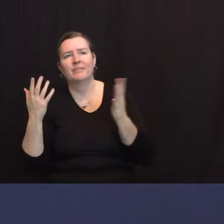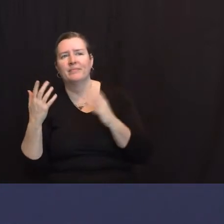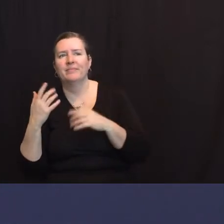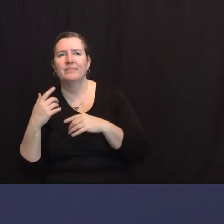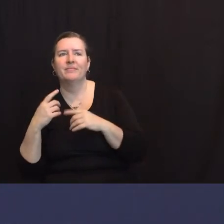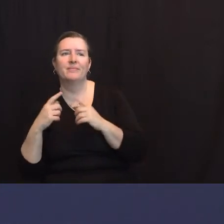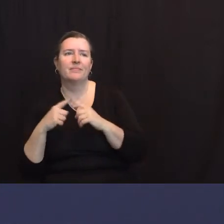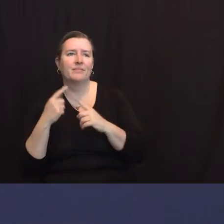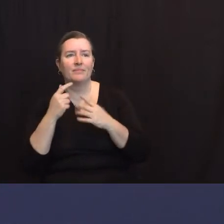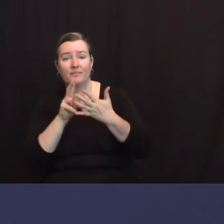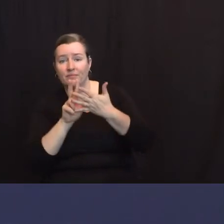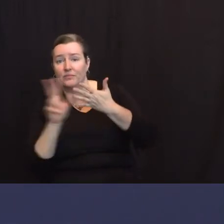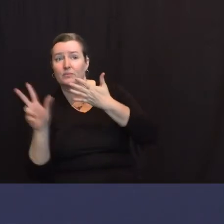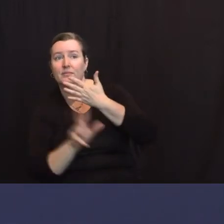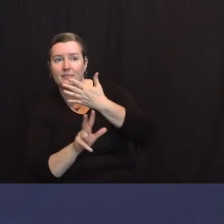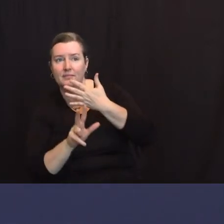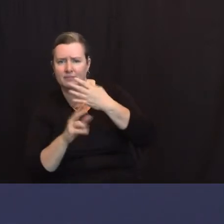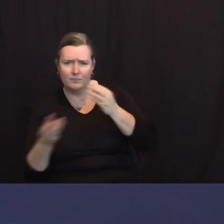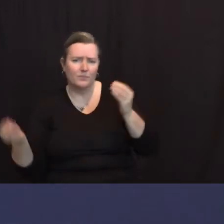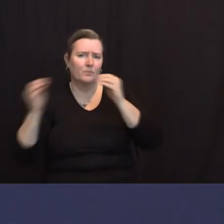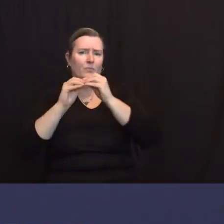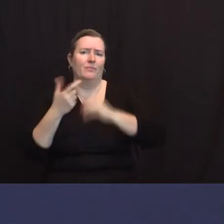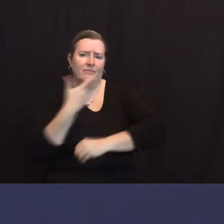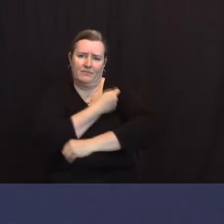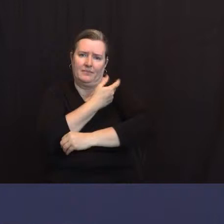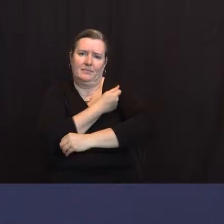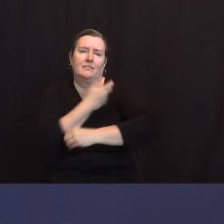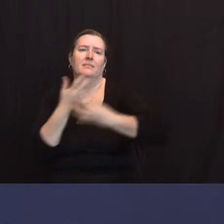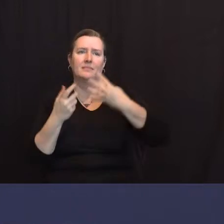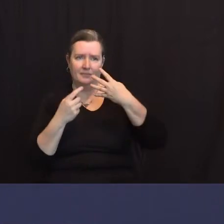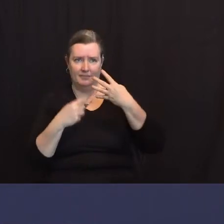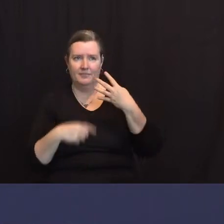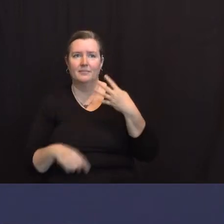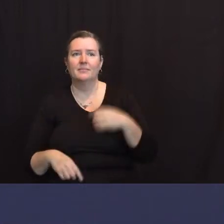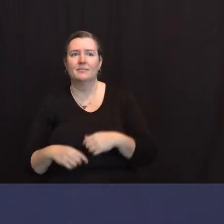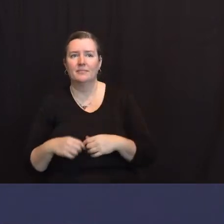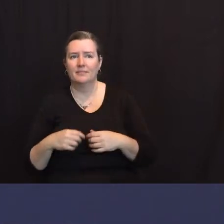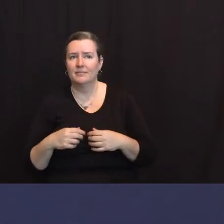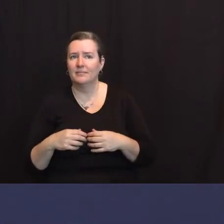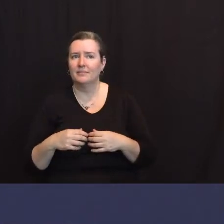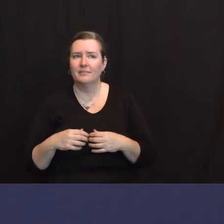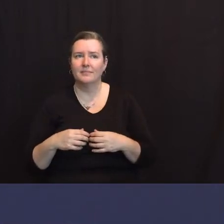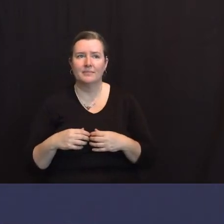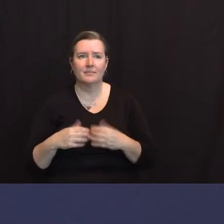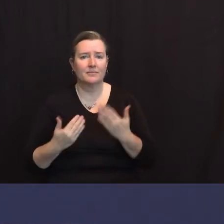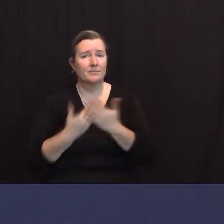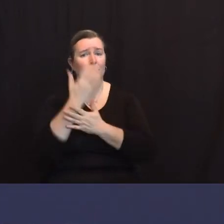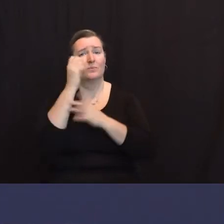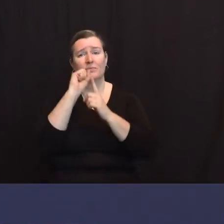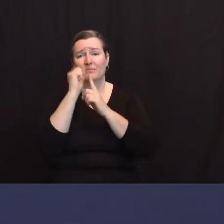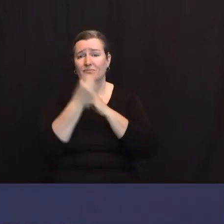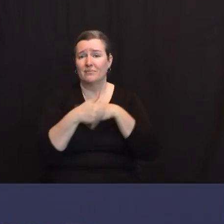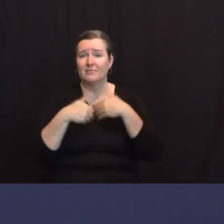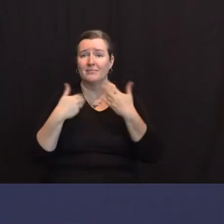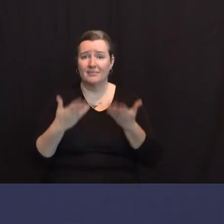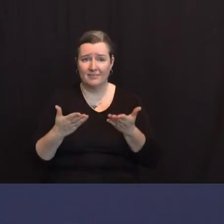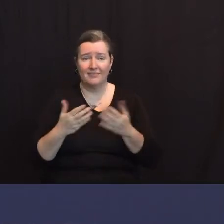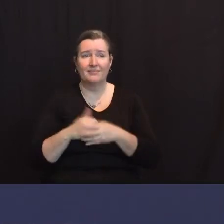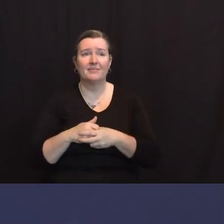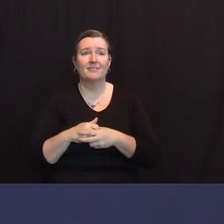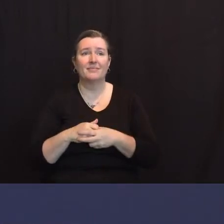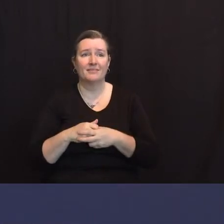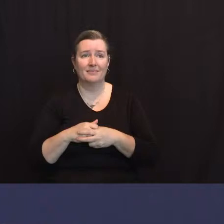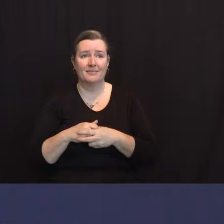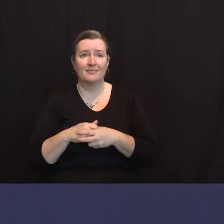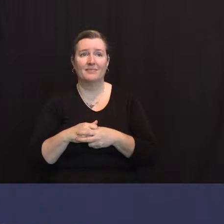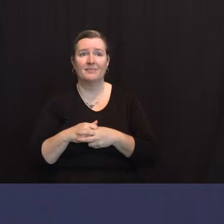in vaccines, we're in a whole different place. And we've said Memorial Day from day one, and we're going to continue to